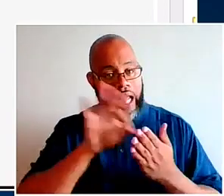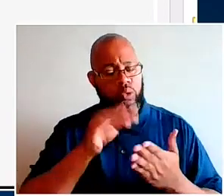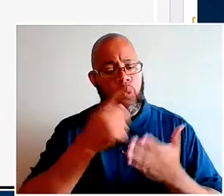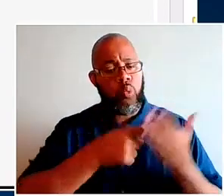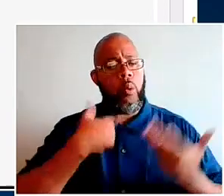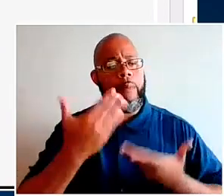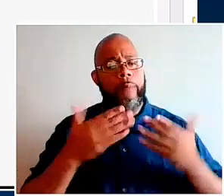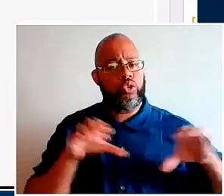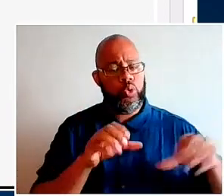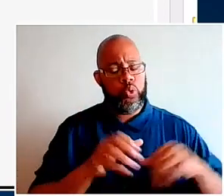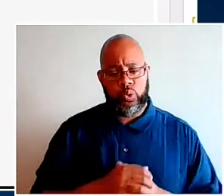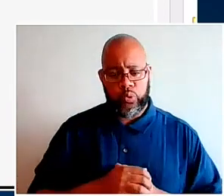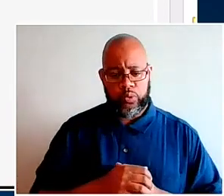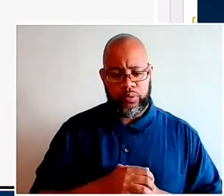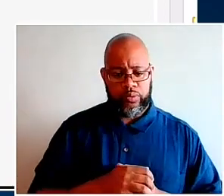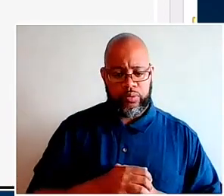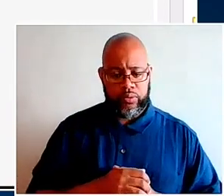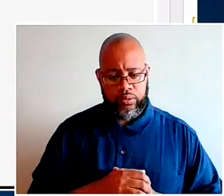do to